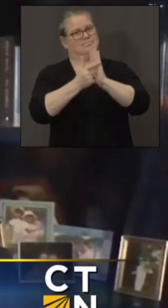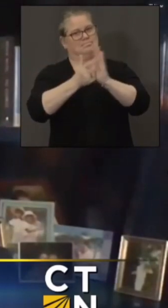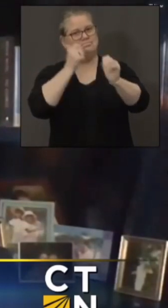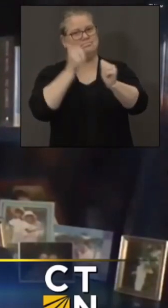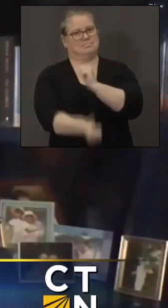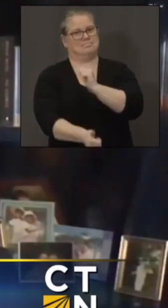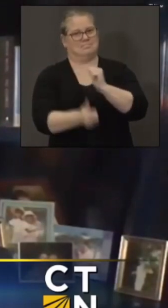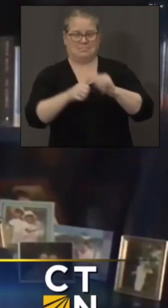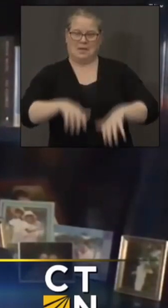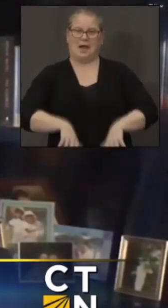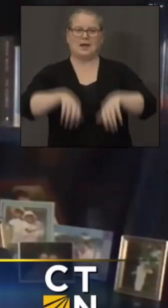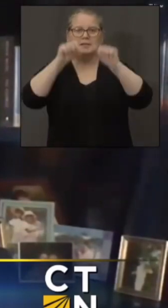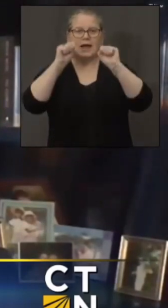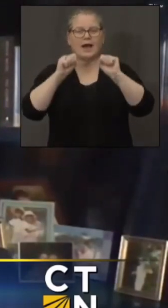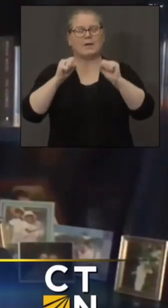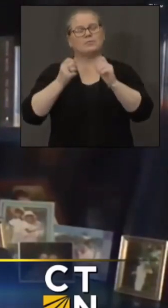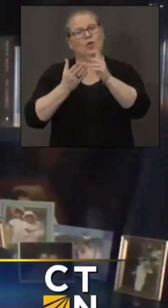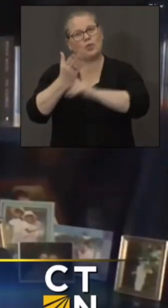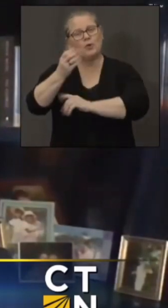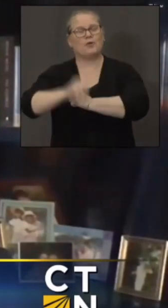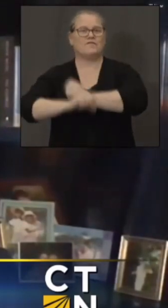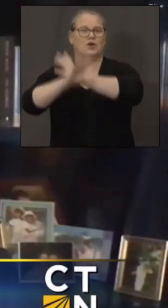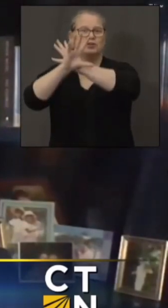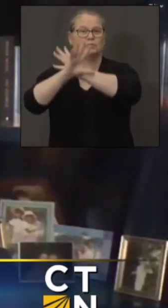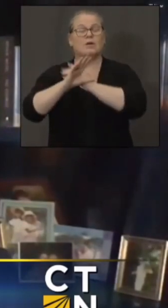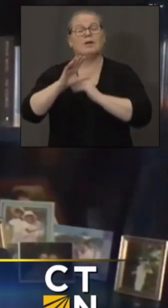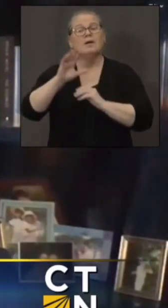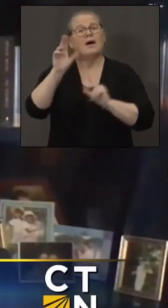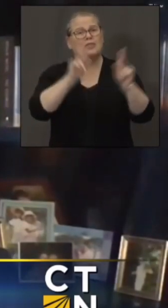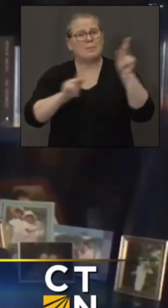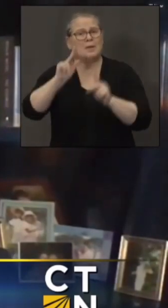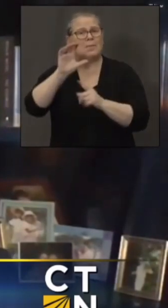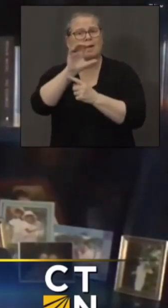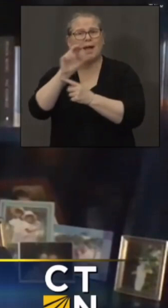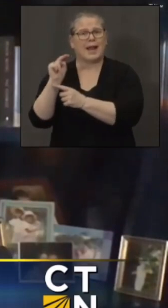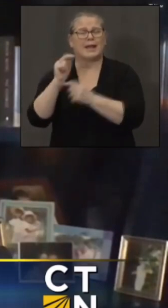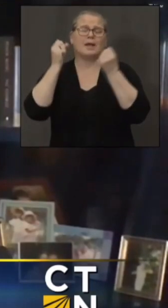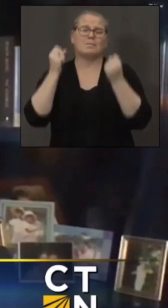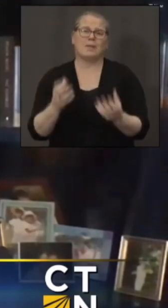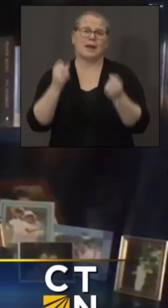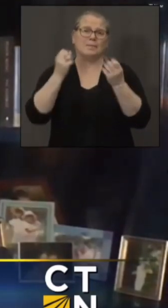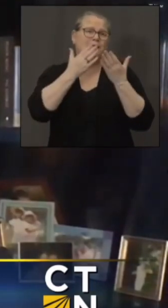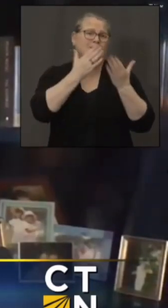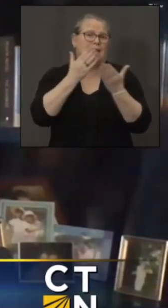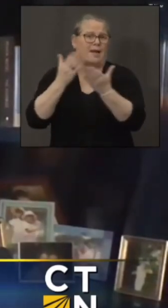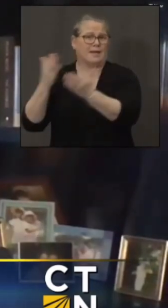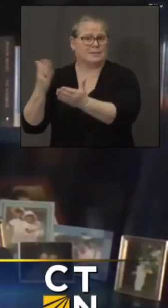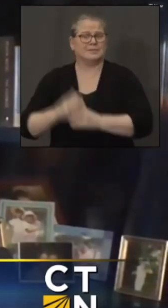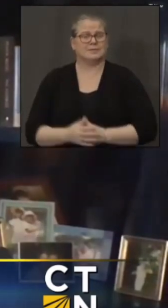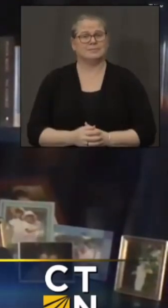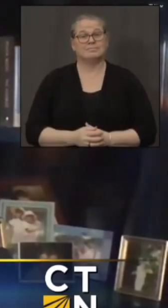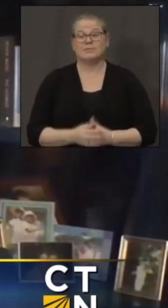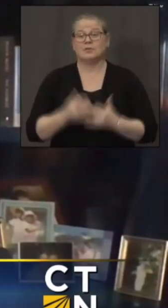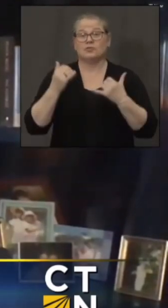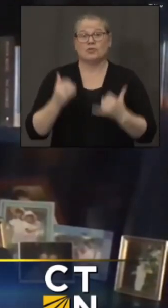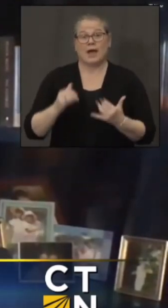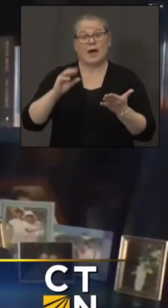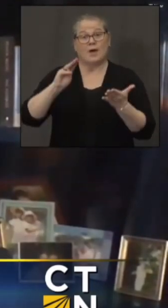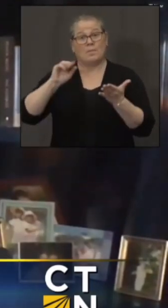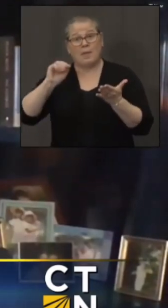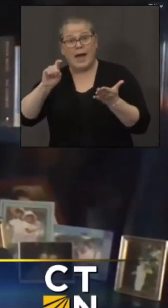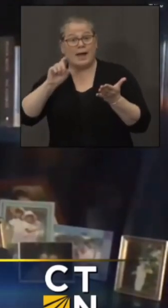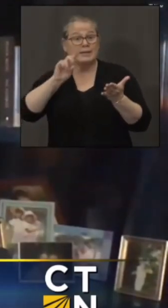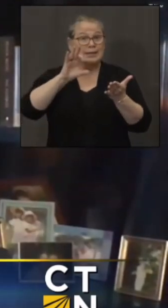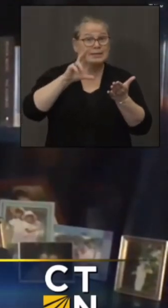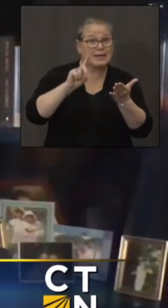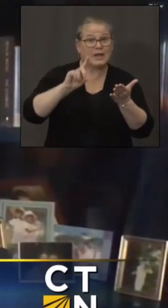how this is why I give thanks for the state of Connecticut and the amazing people here. So with that, Max, David, Josh, Paul, we're